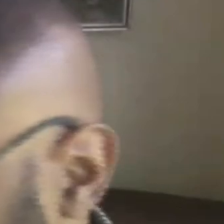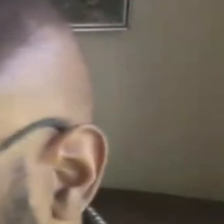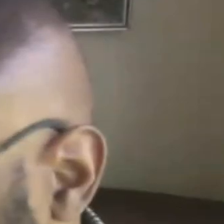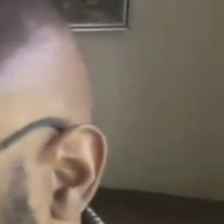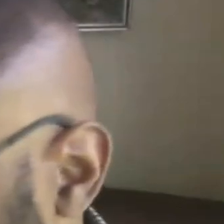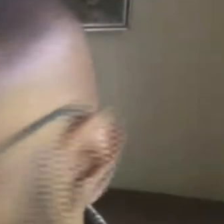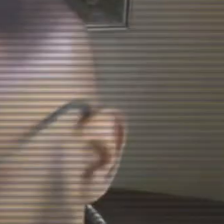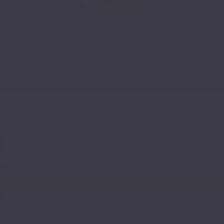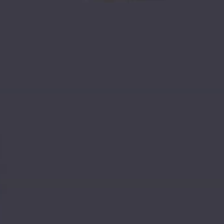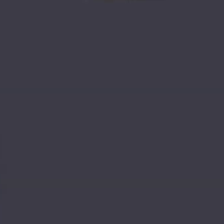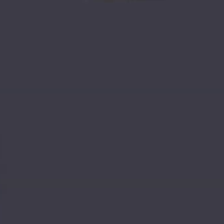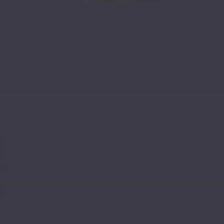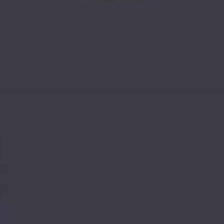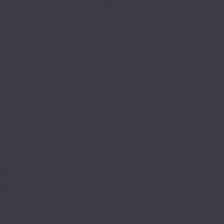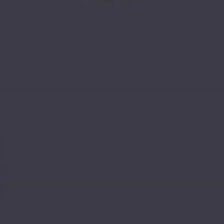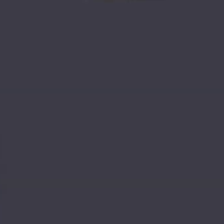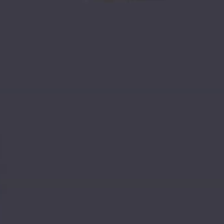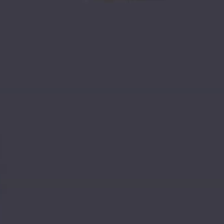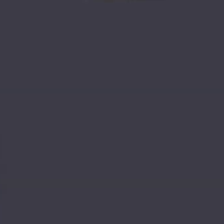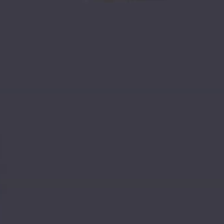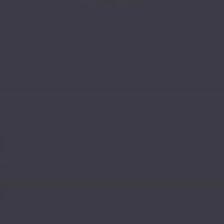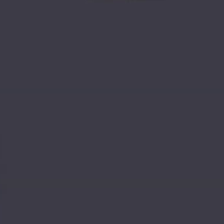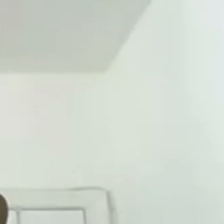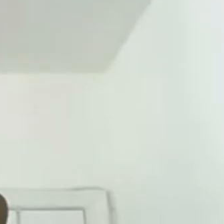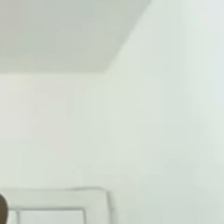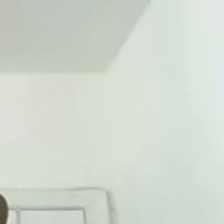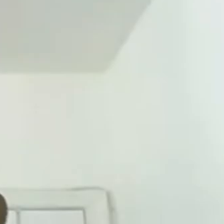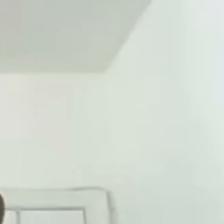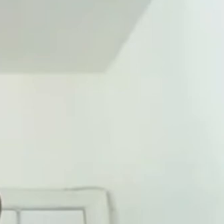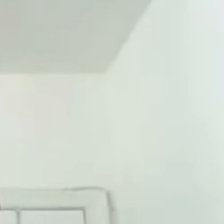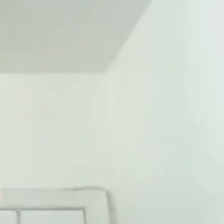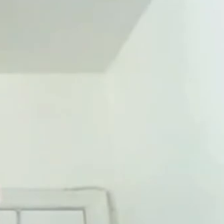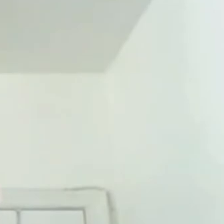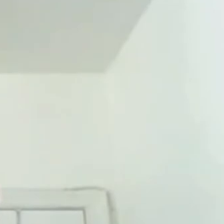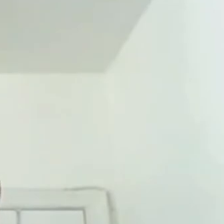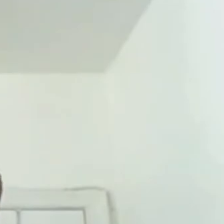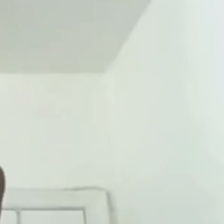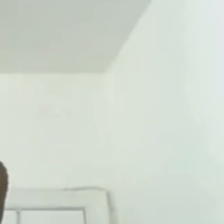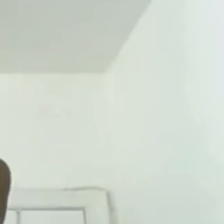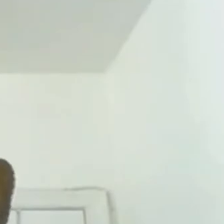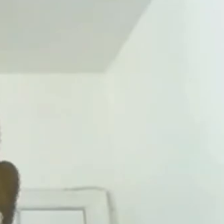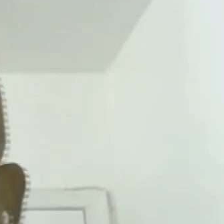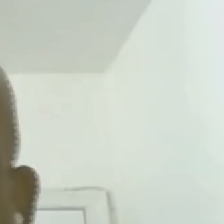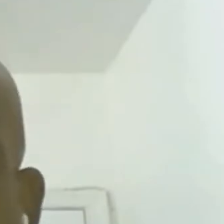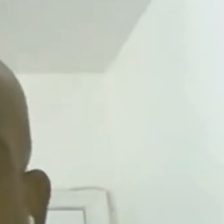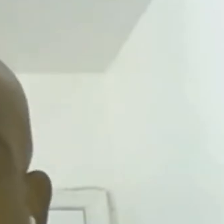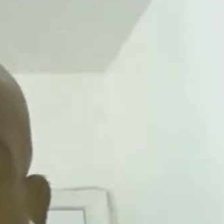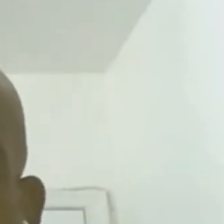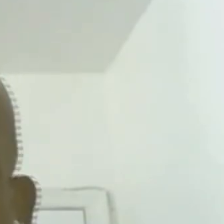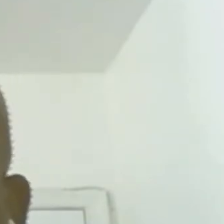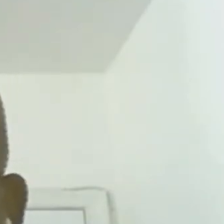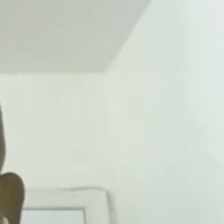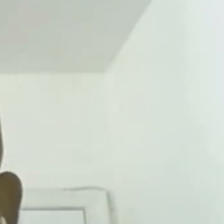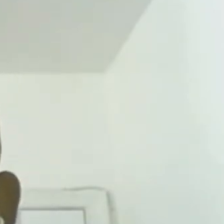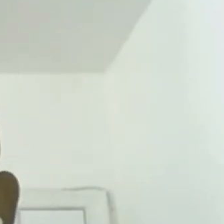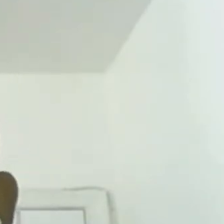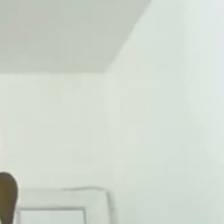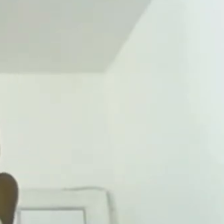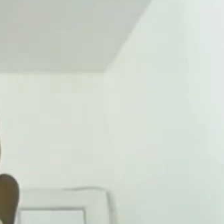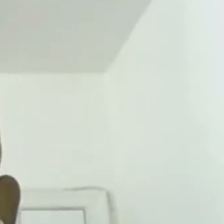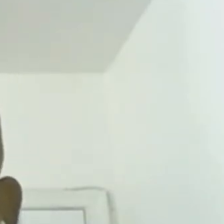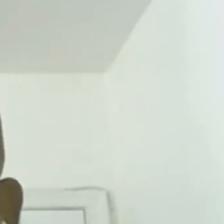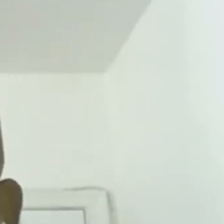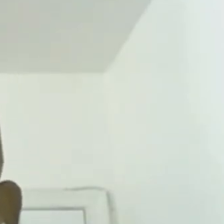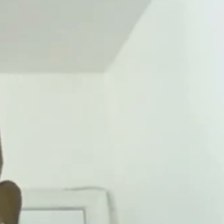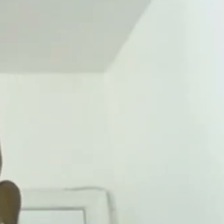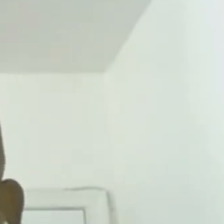It has been moved and properly seconded by Councilmember Maria Quino Sanchez that bill number 200347